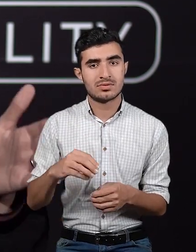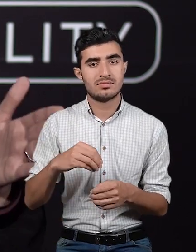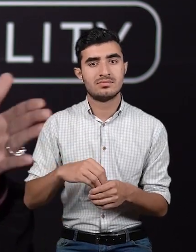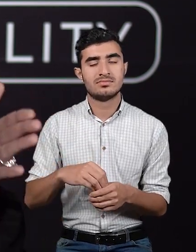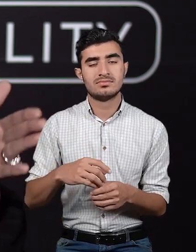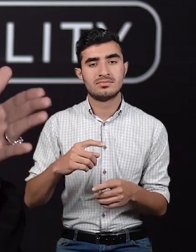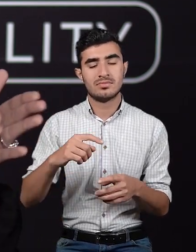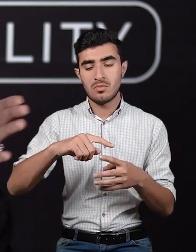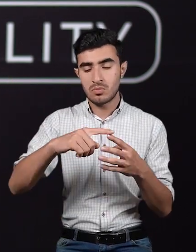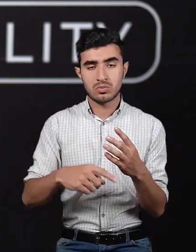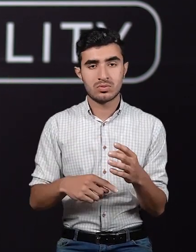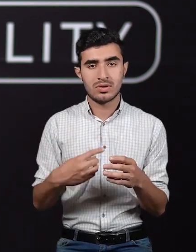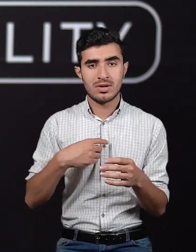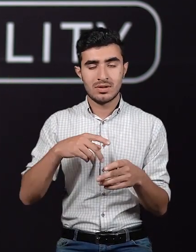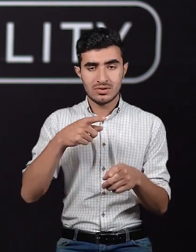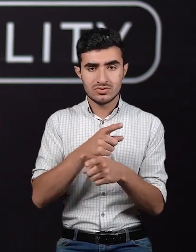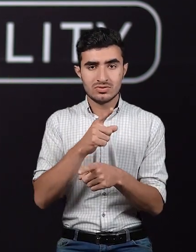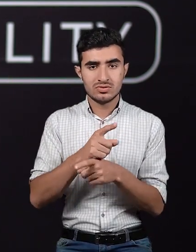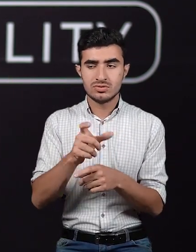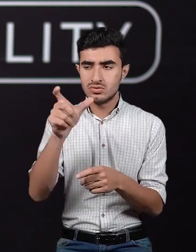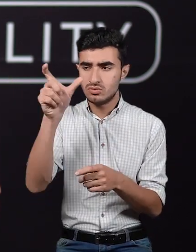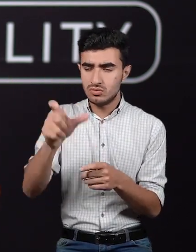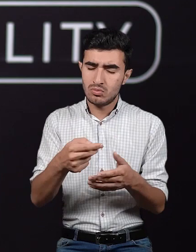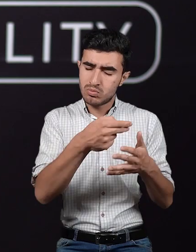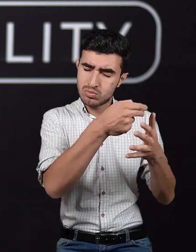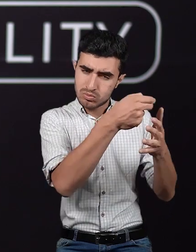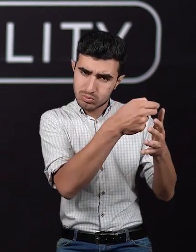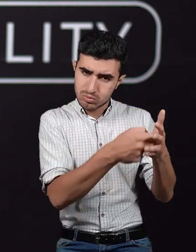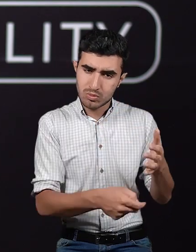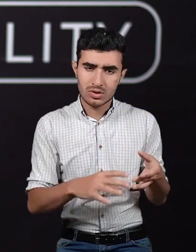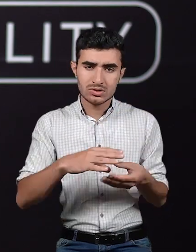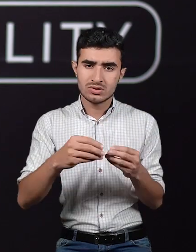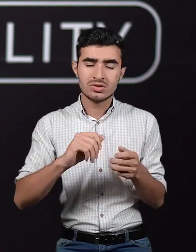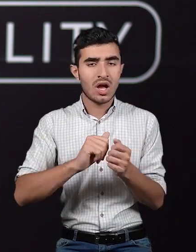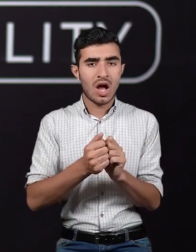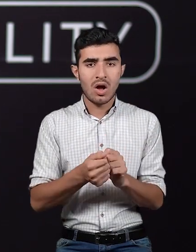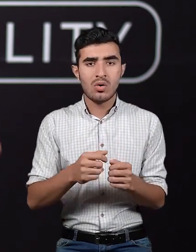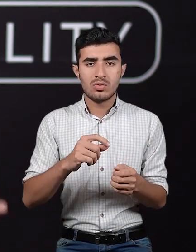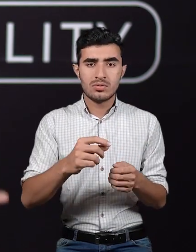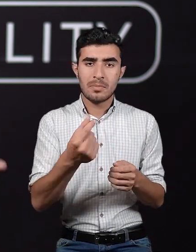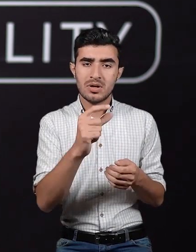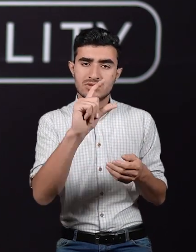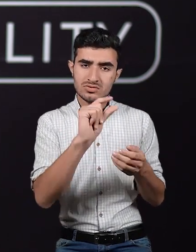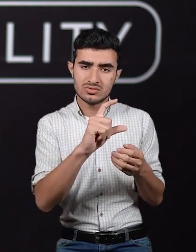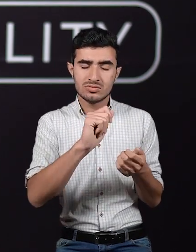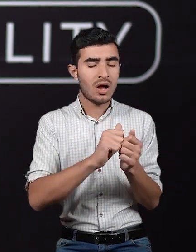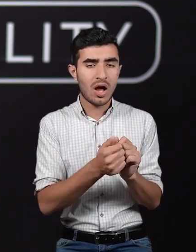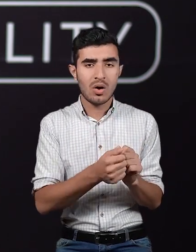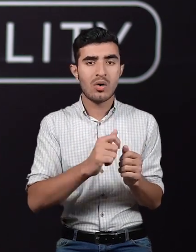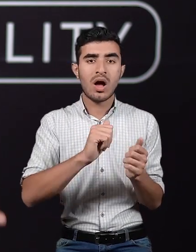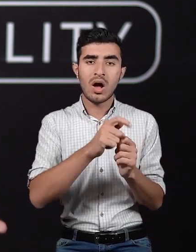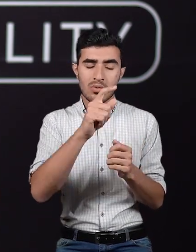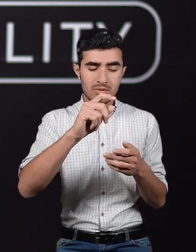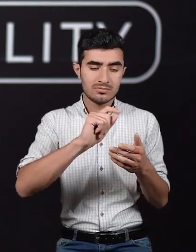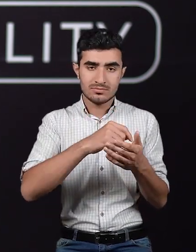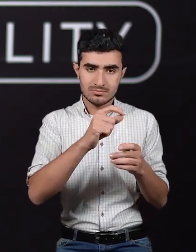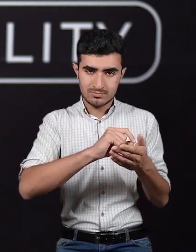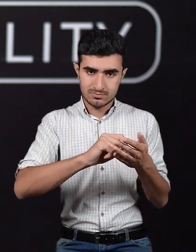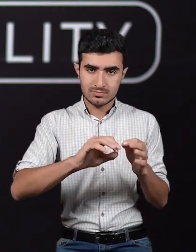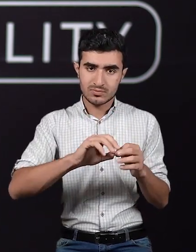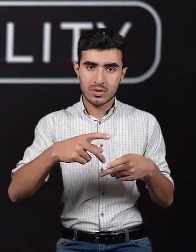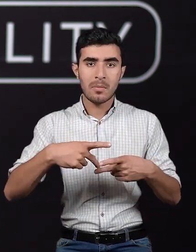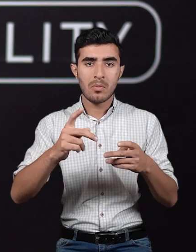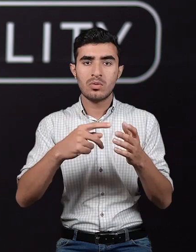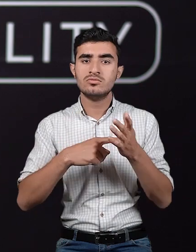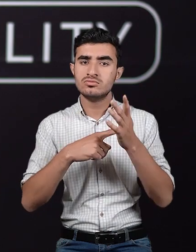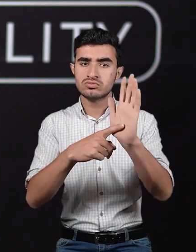a whole seminar or whole lecture that is given on how to do the costing, how to market your food, how